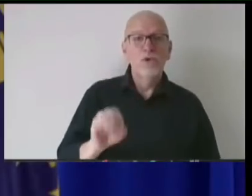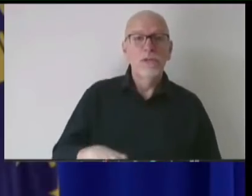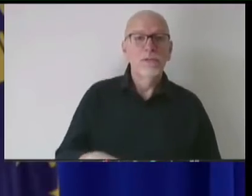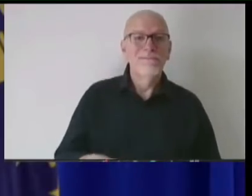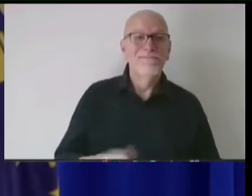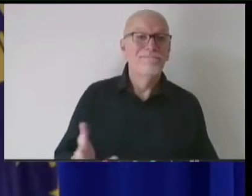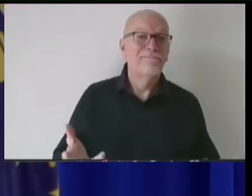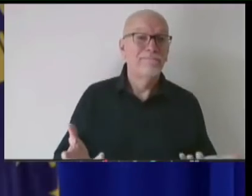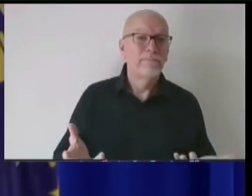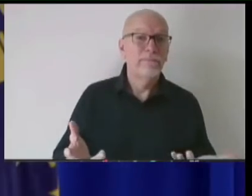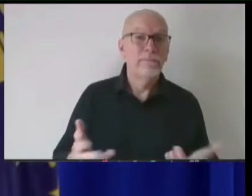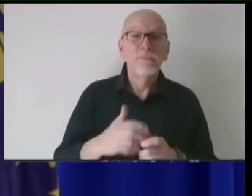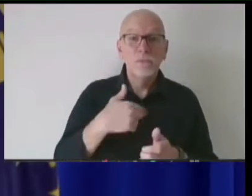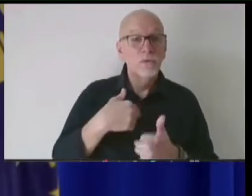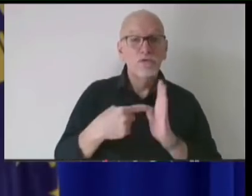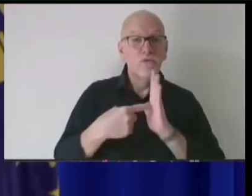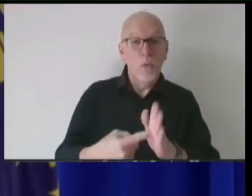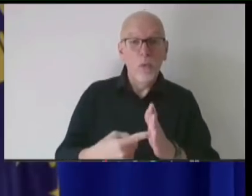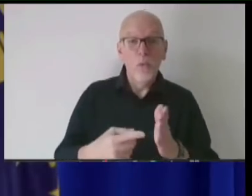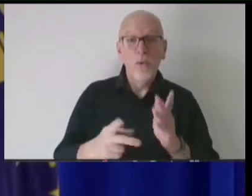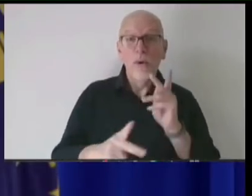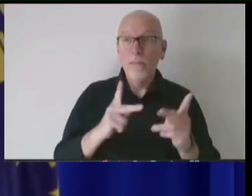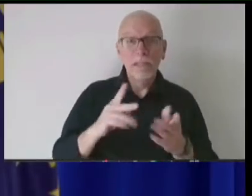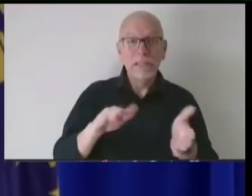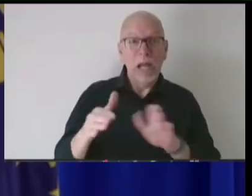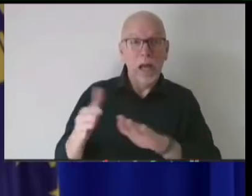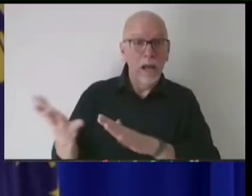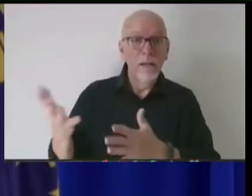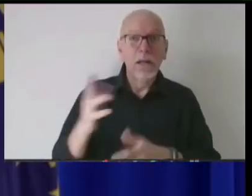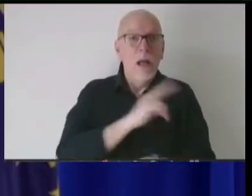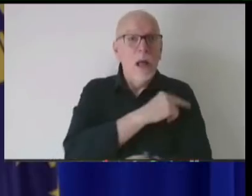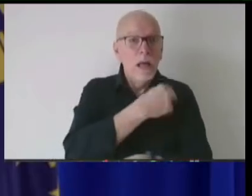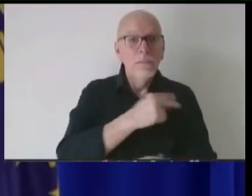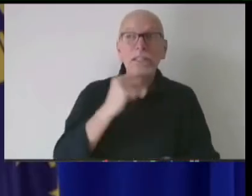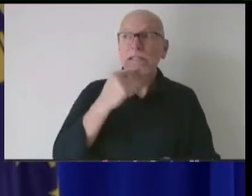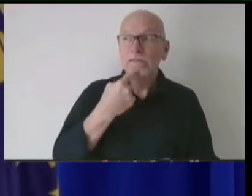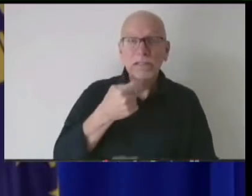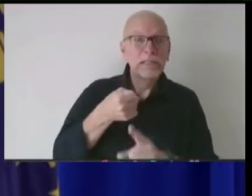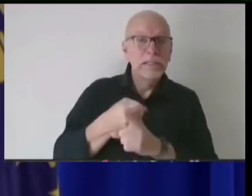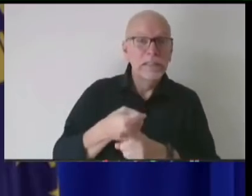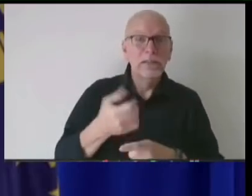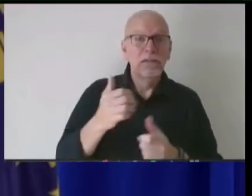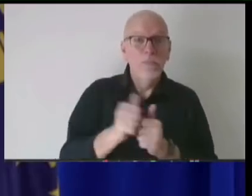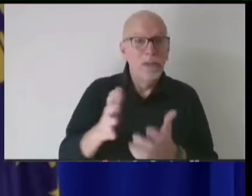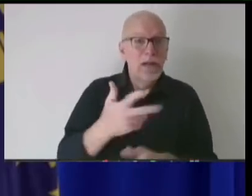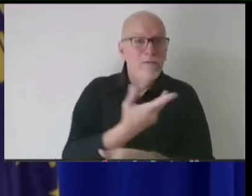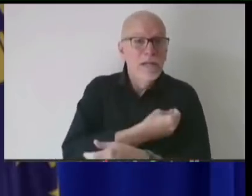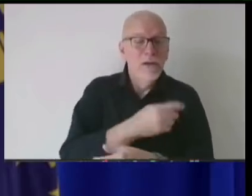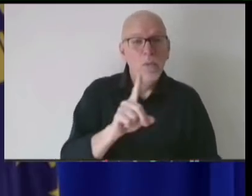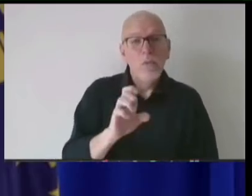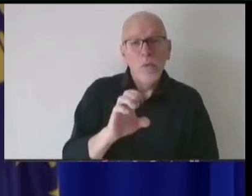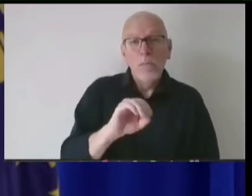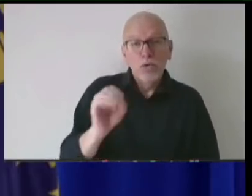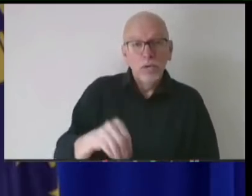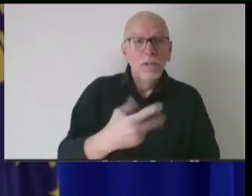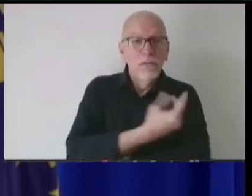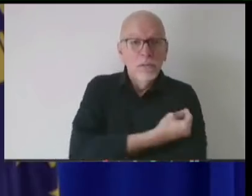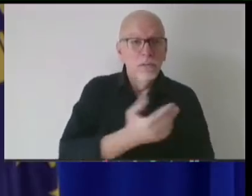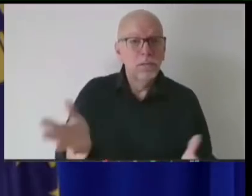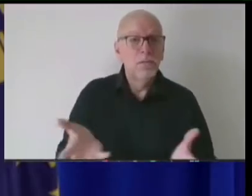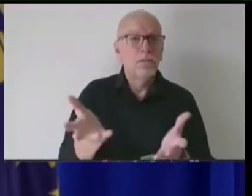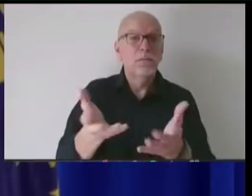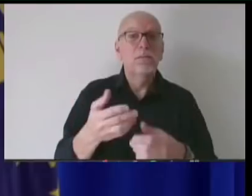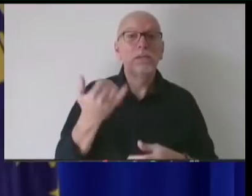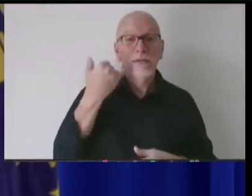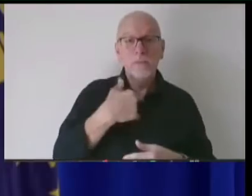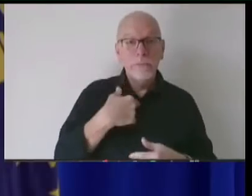we've shown how many people are dying and being hospitalized and severely affected with this. So 100% of eligible people. But if we could even get